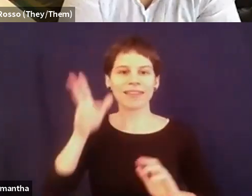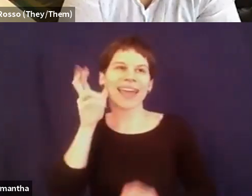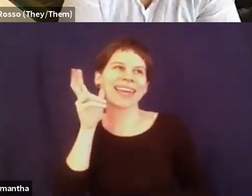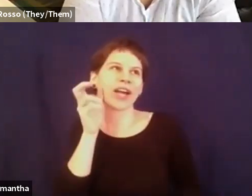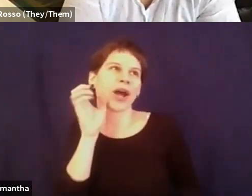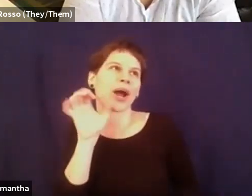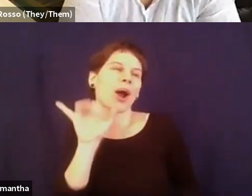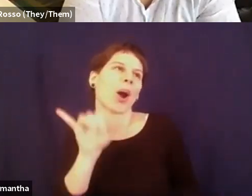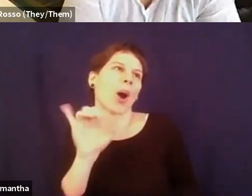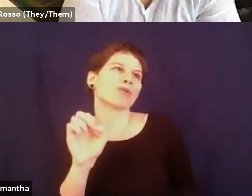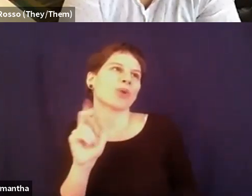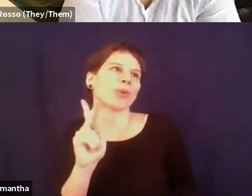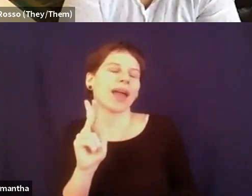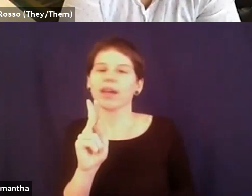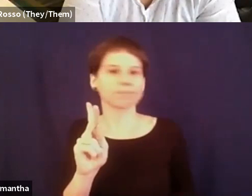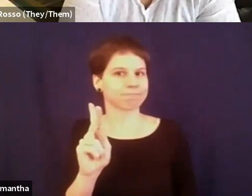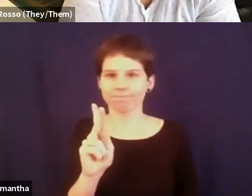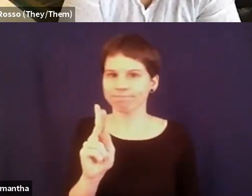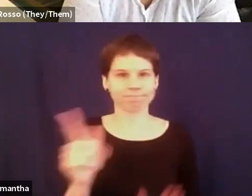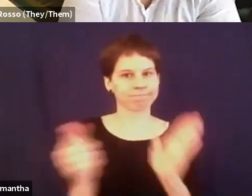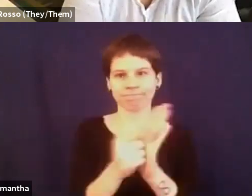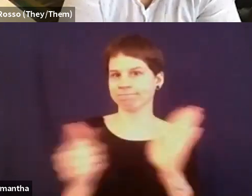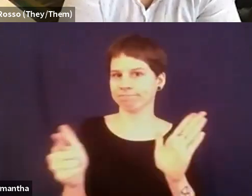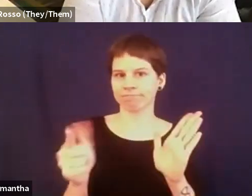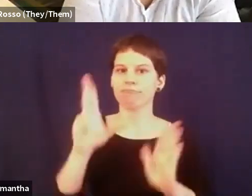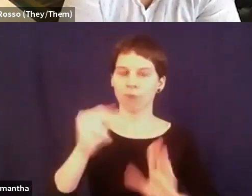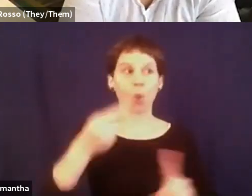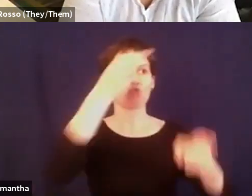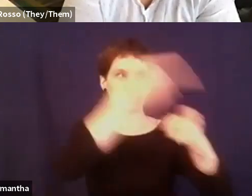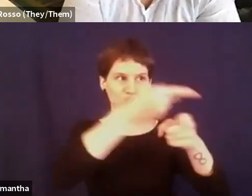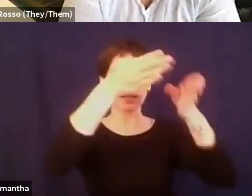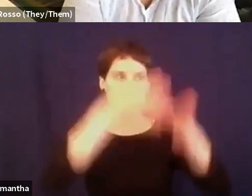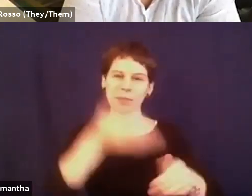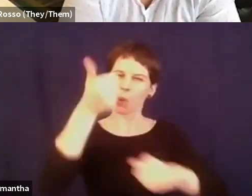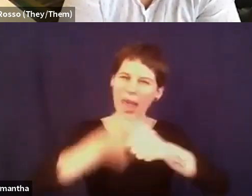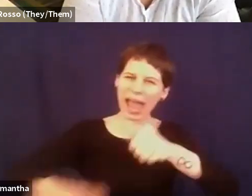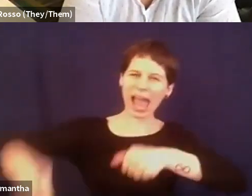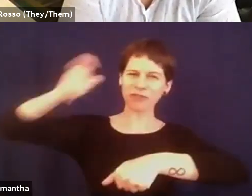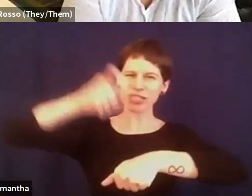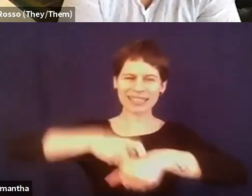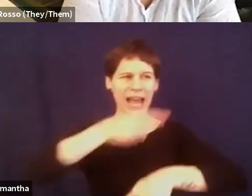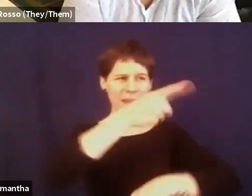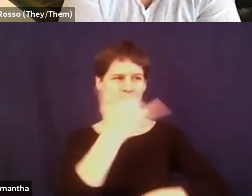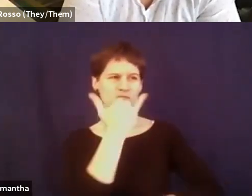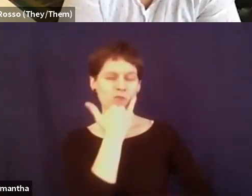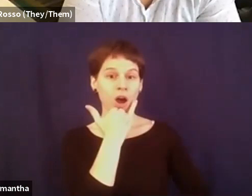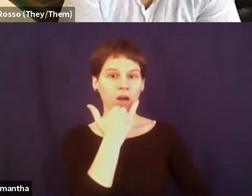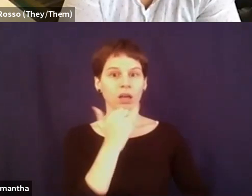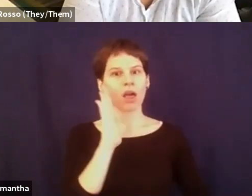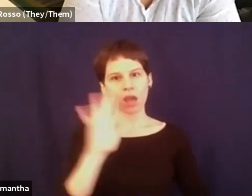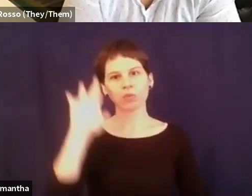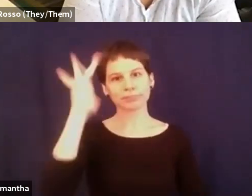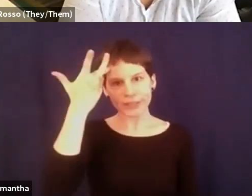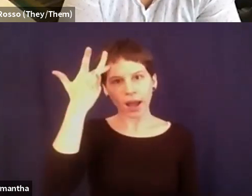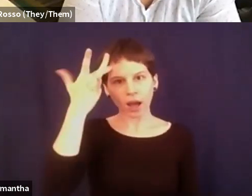okay part. No, you need to keep correcting people every single time that they get it wrong. They'll get tired of you correcting